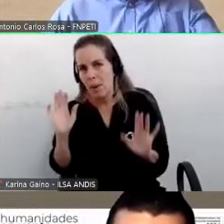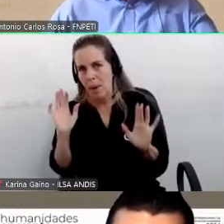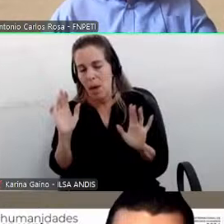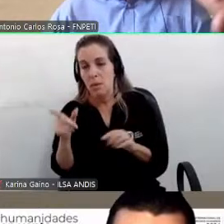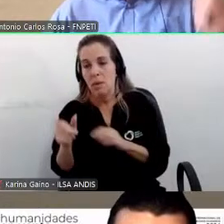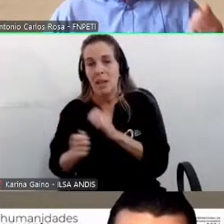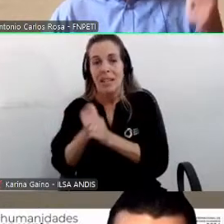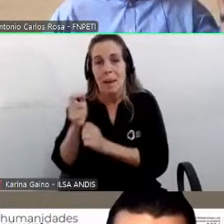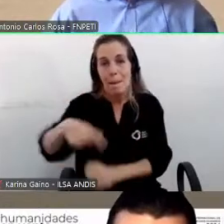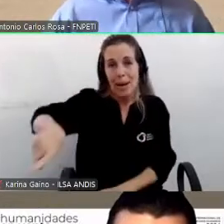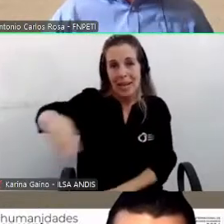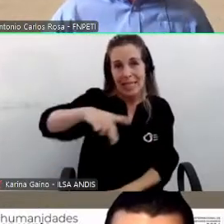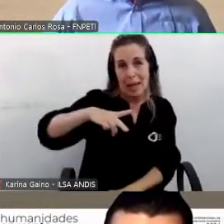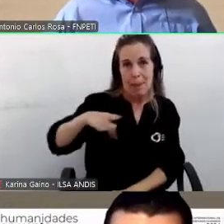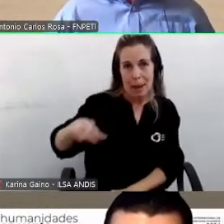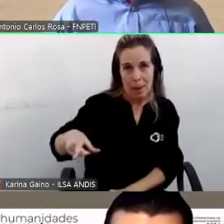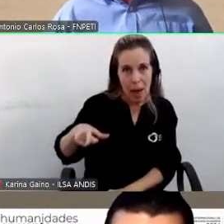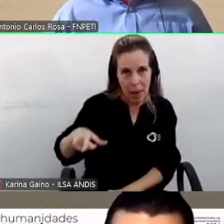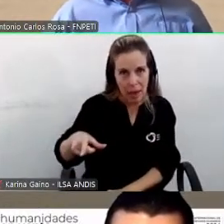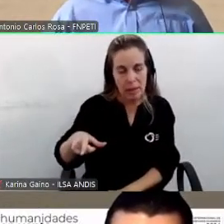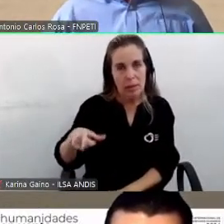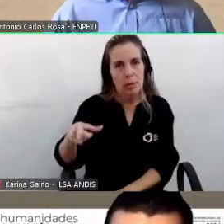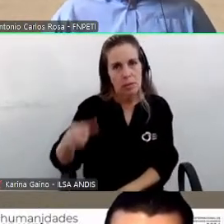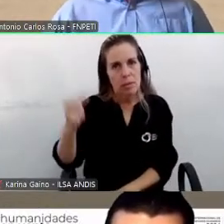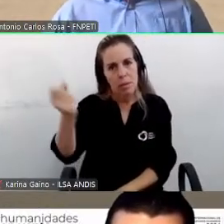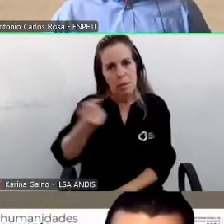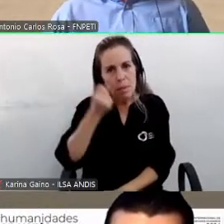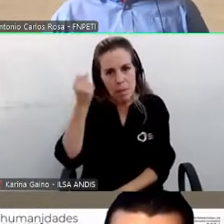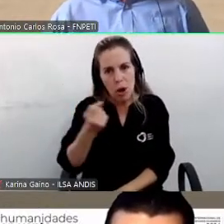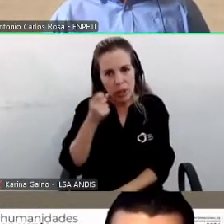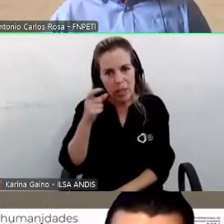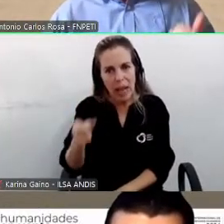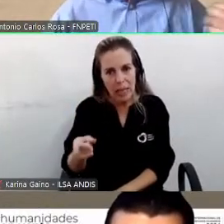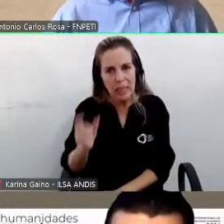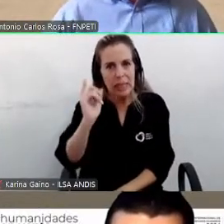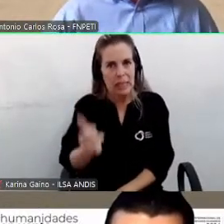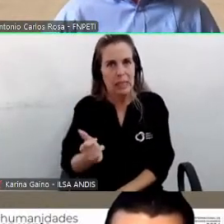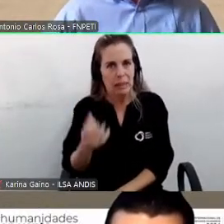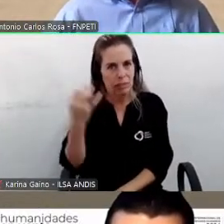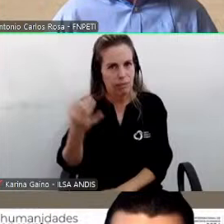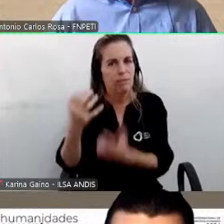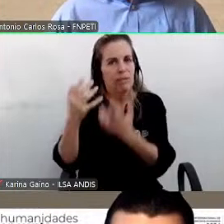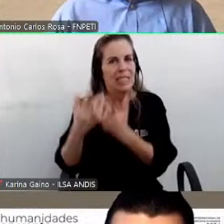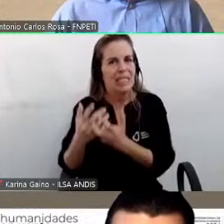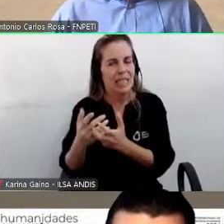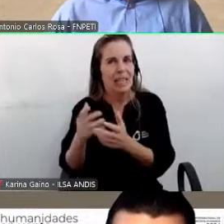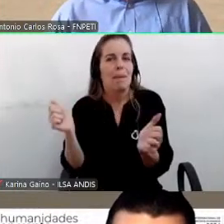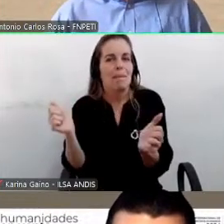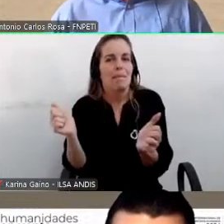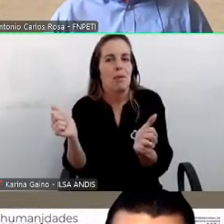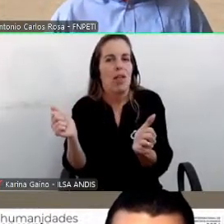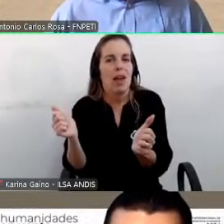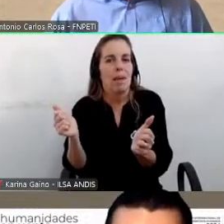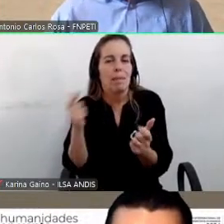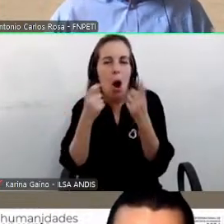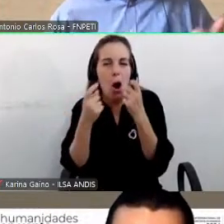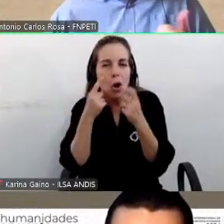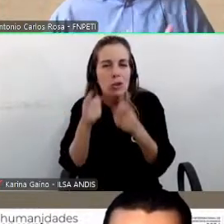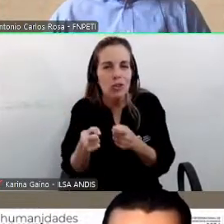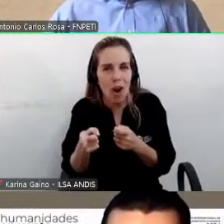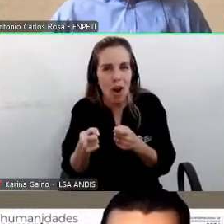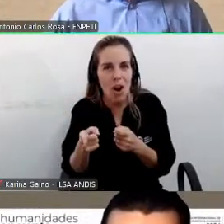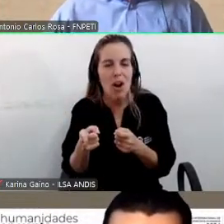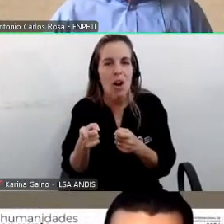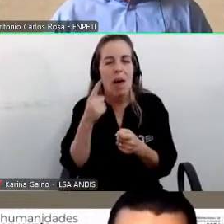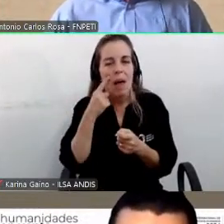For the private sector, the key point is to implement effective supply chain